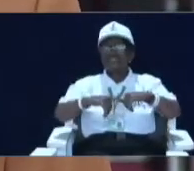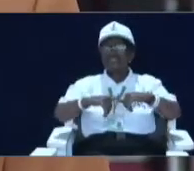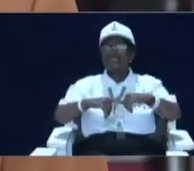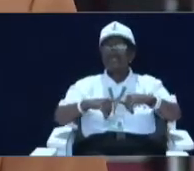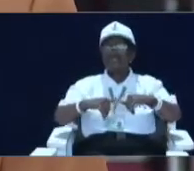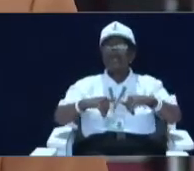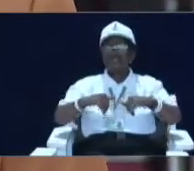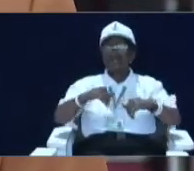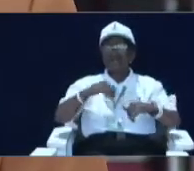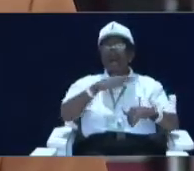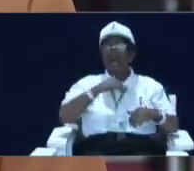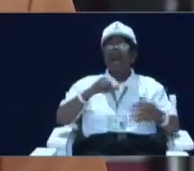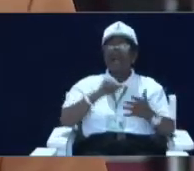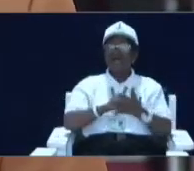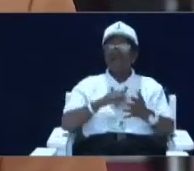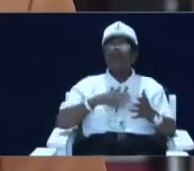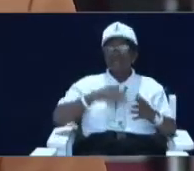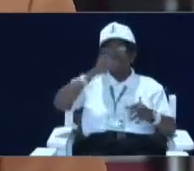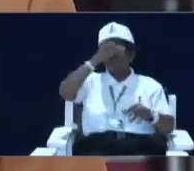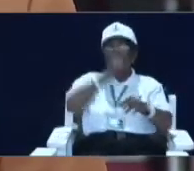And that my son